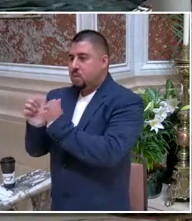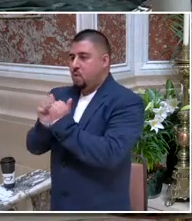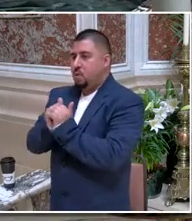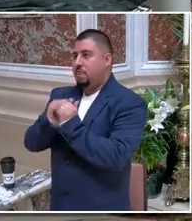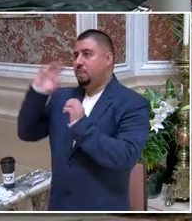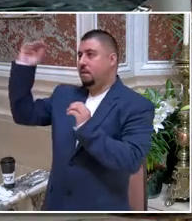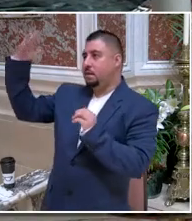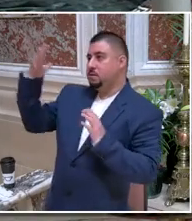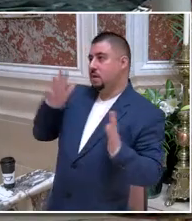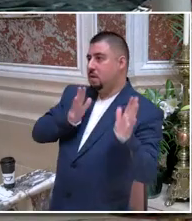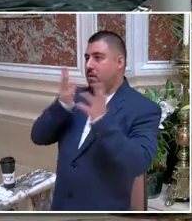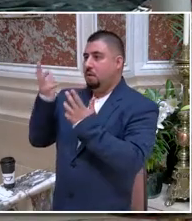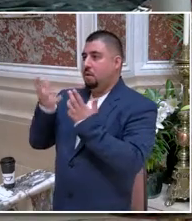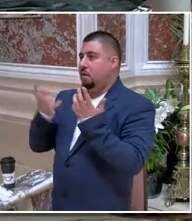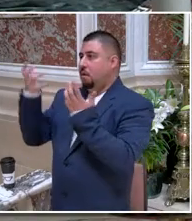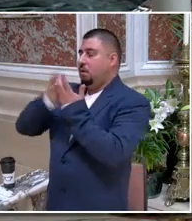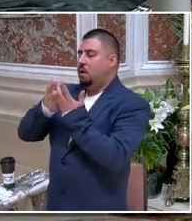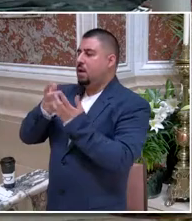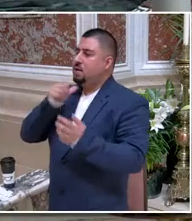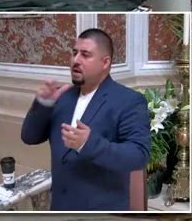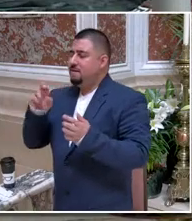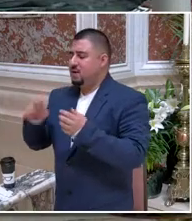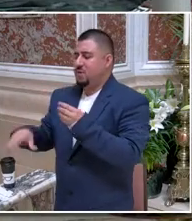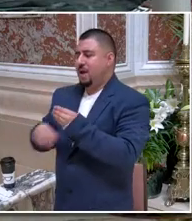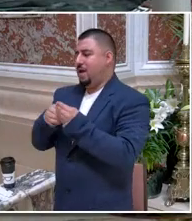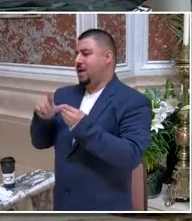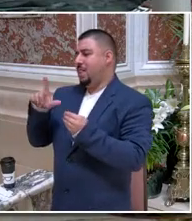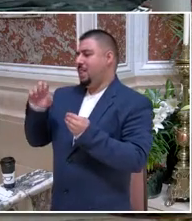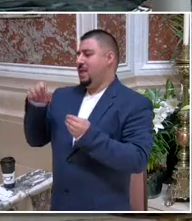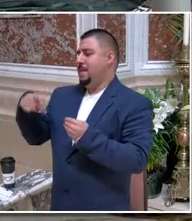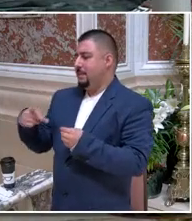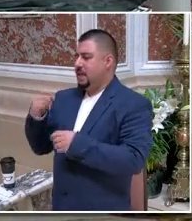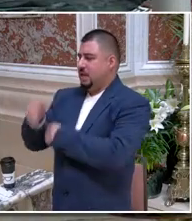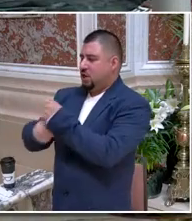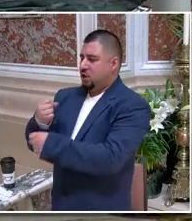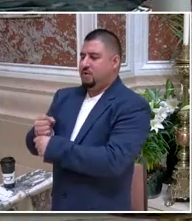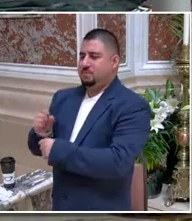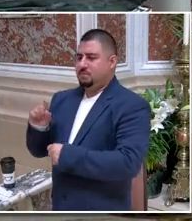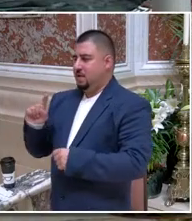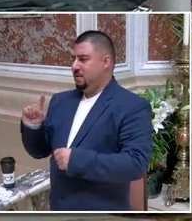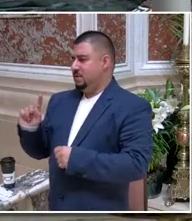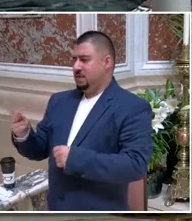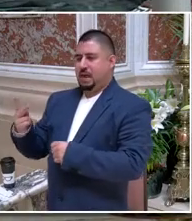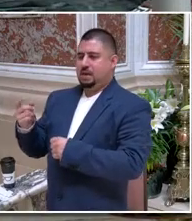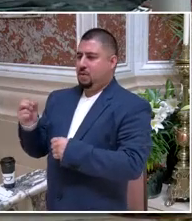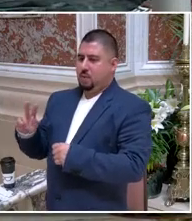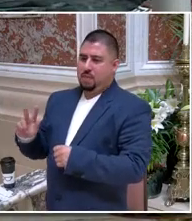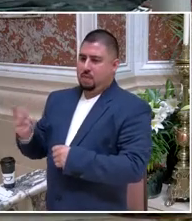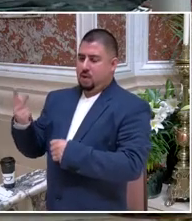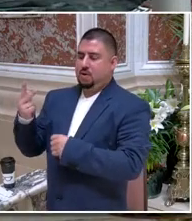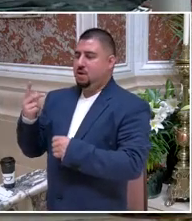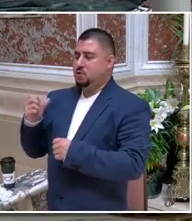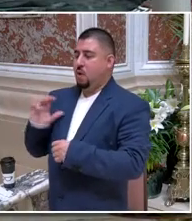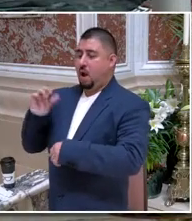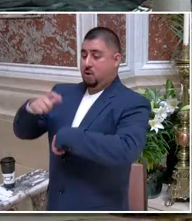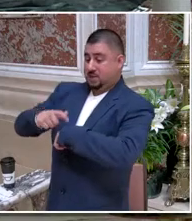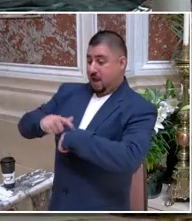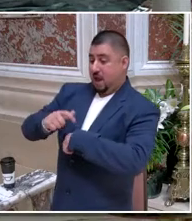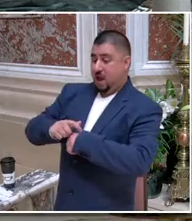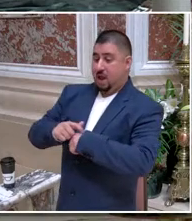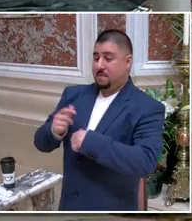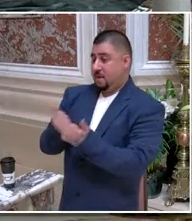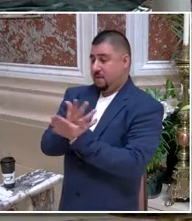sun, not even to add a leap second or two so that our time devices are